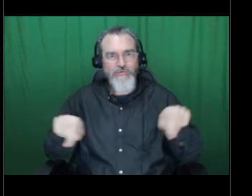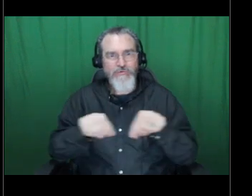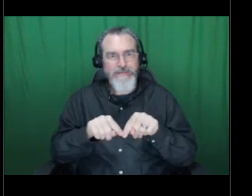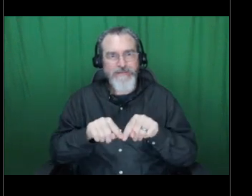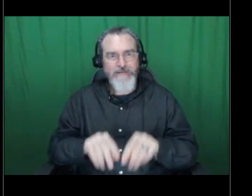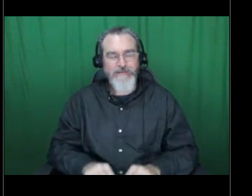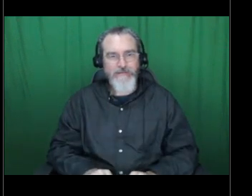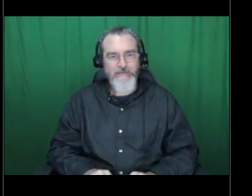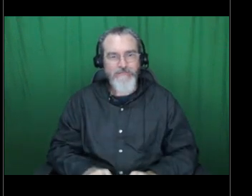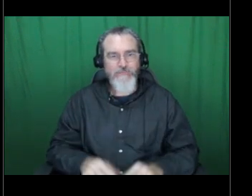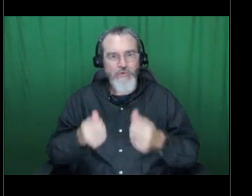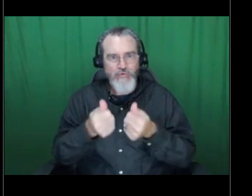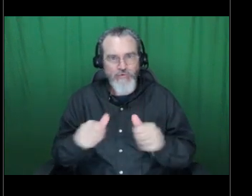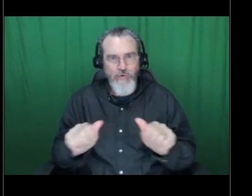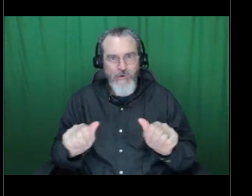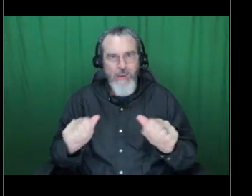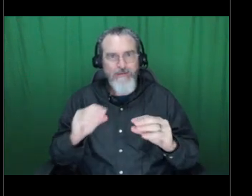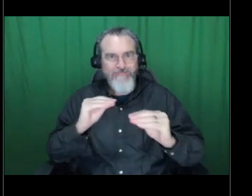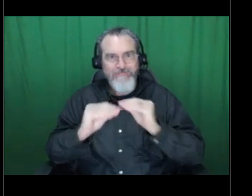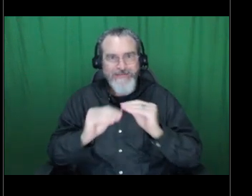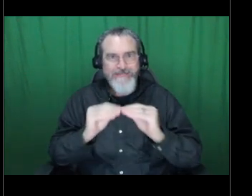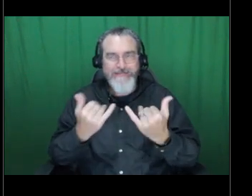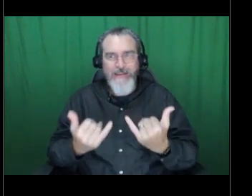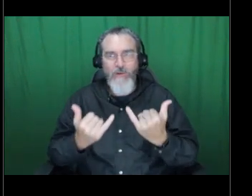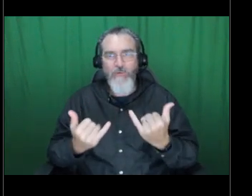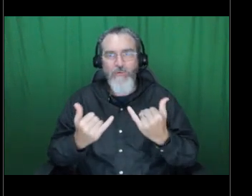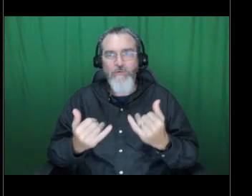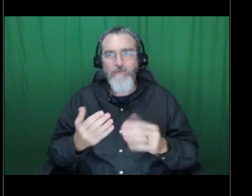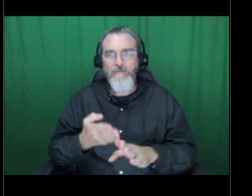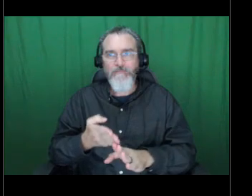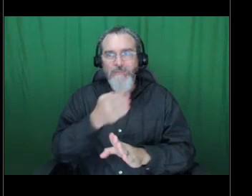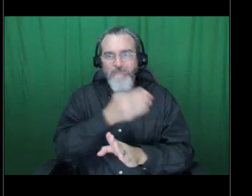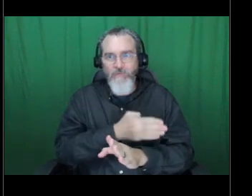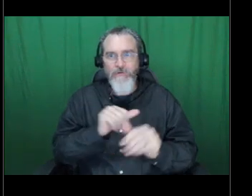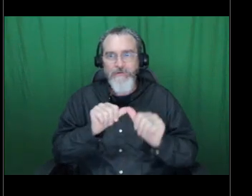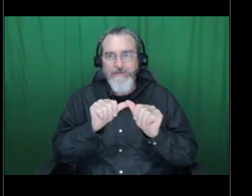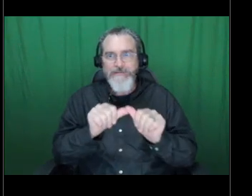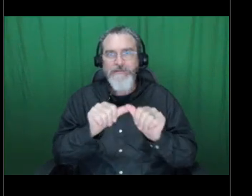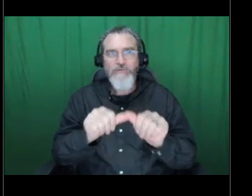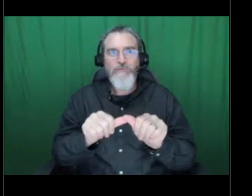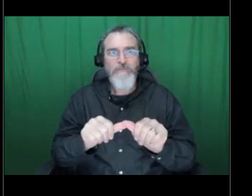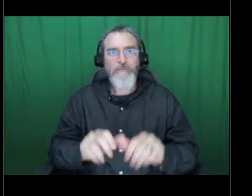Let's see if we can work that out before we proceed.